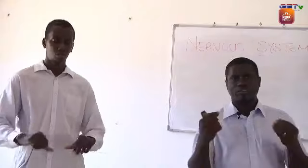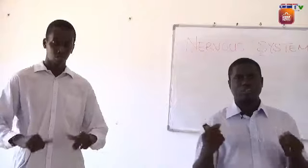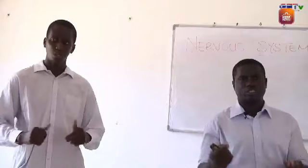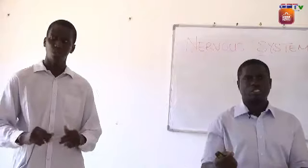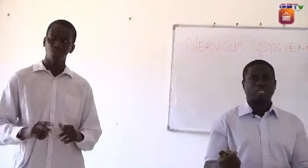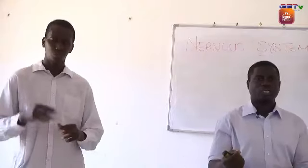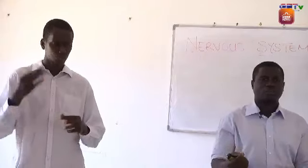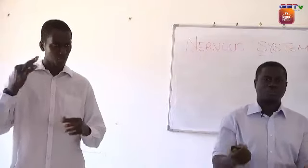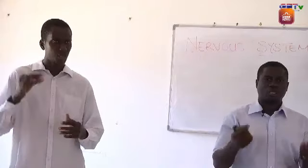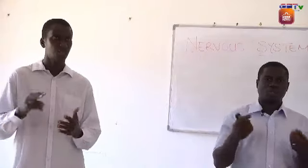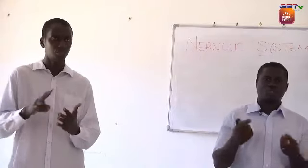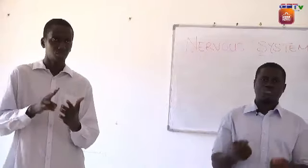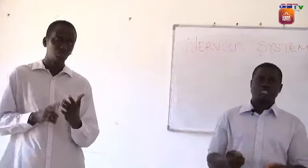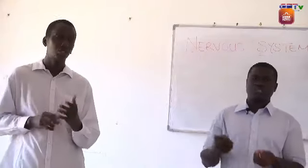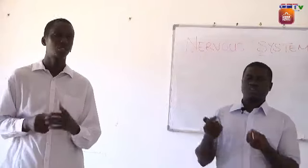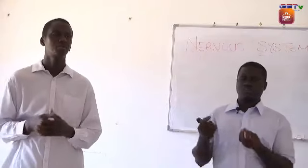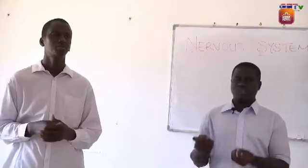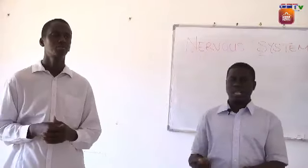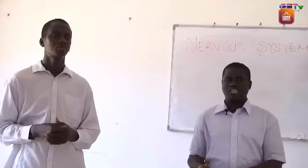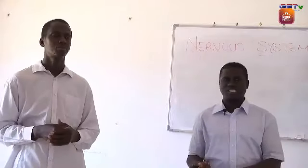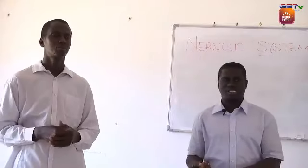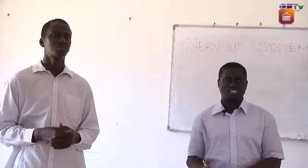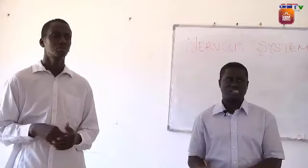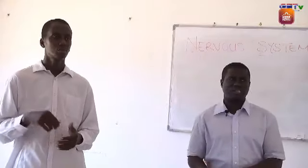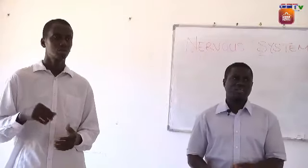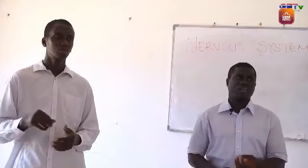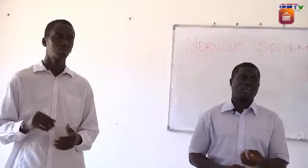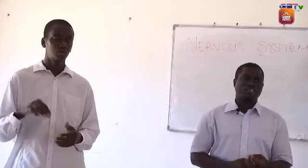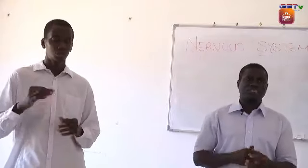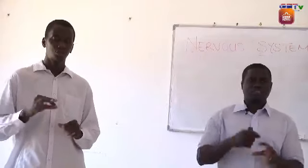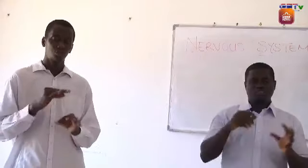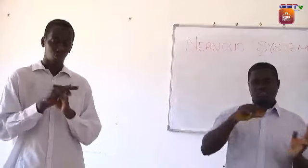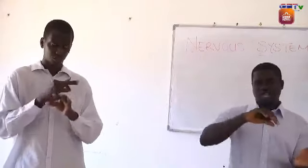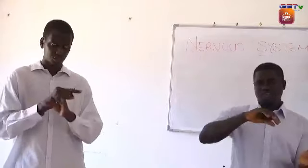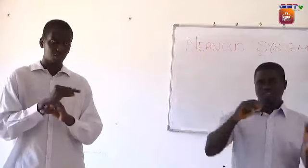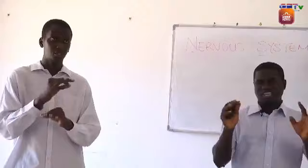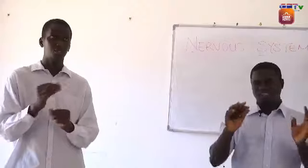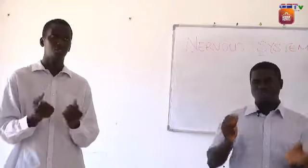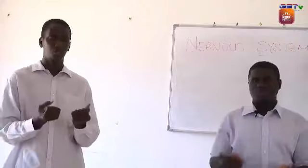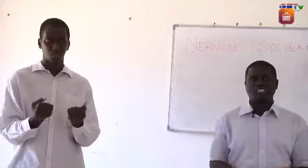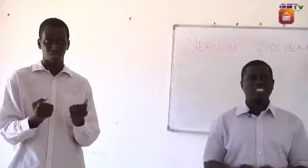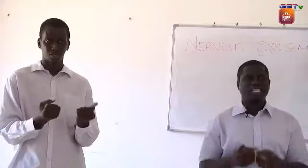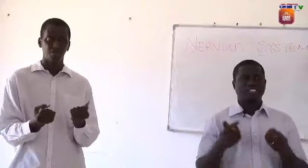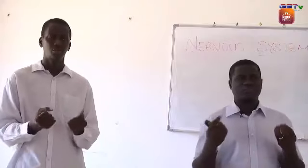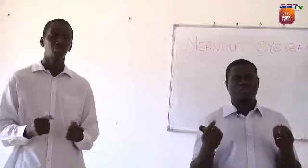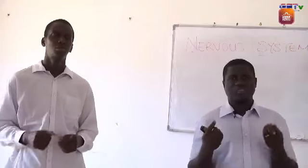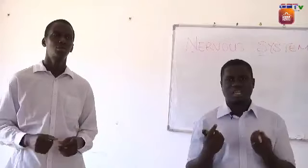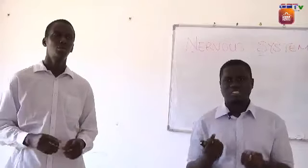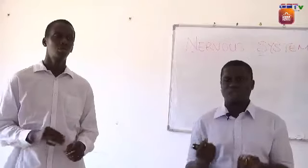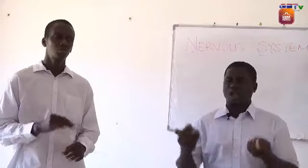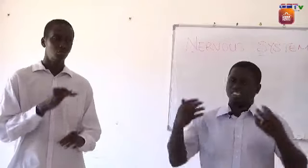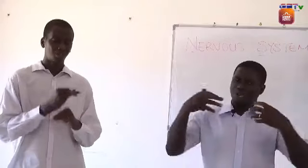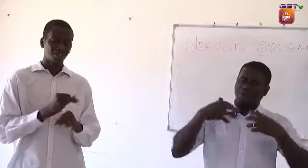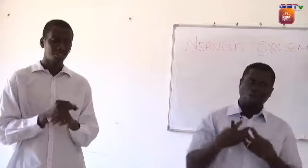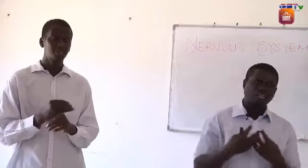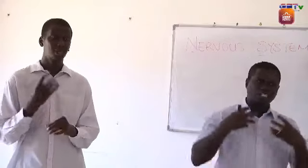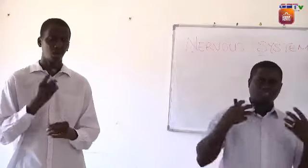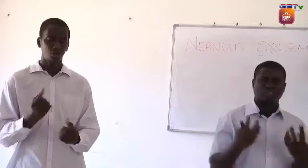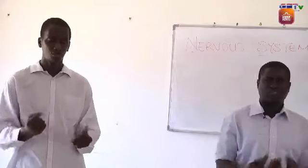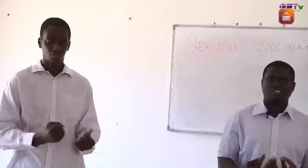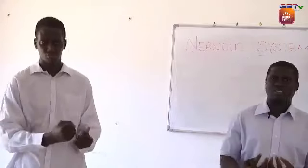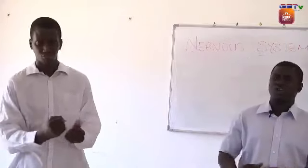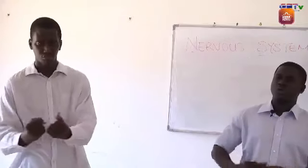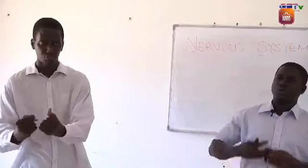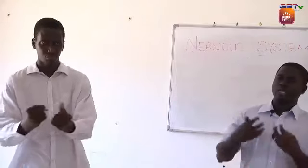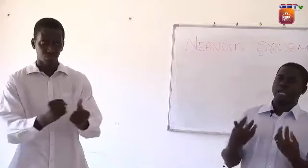learn. Okay? Reading. Children are taught how to read from the early stage. And then